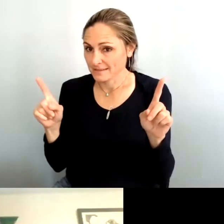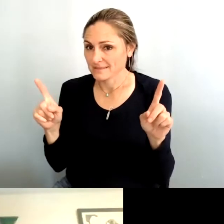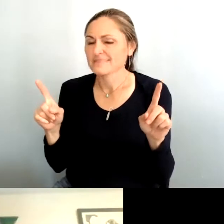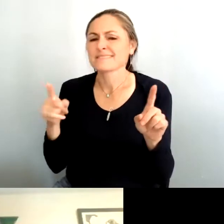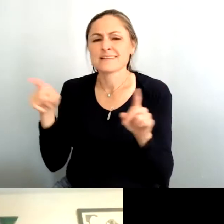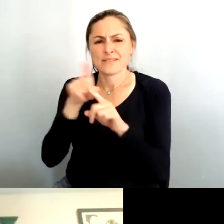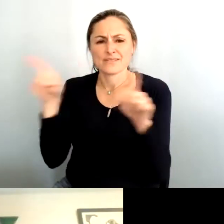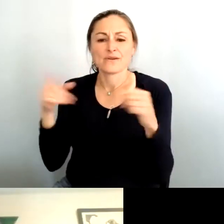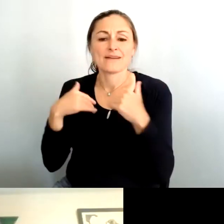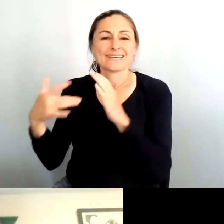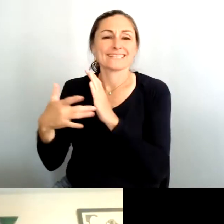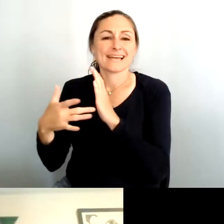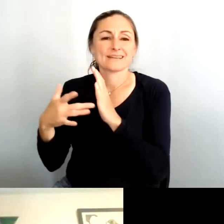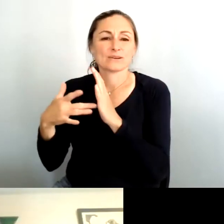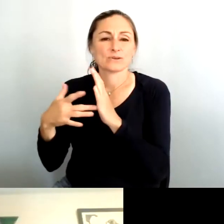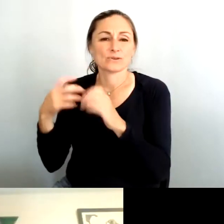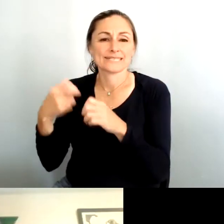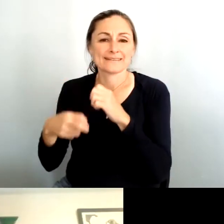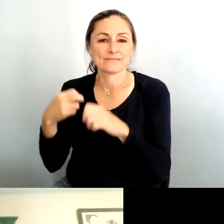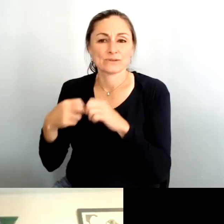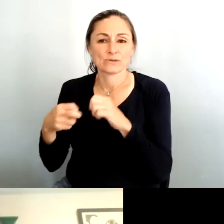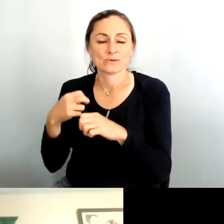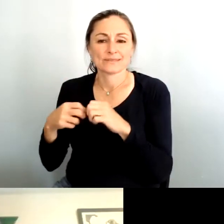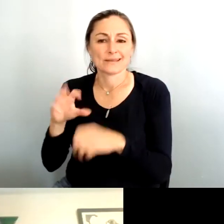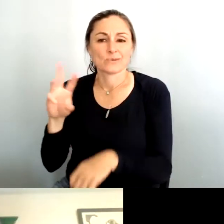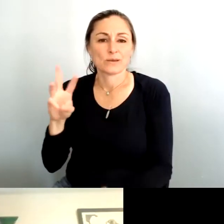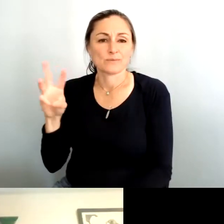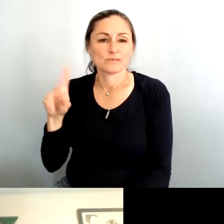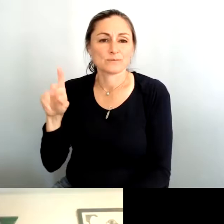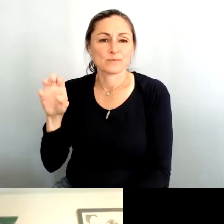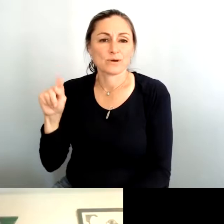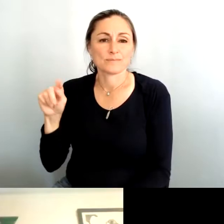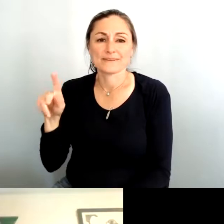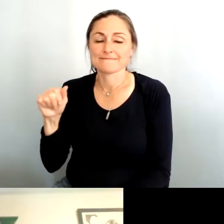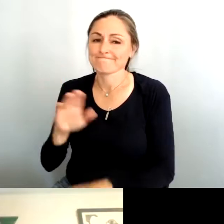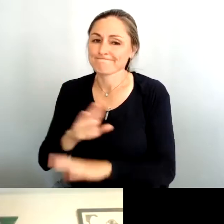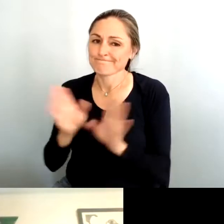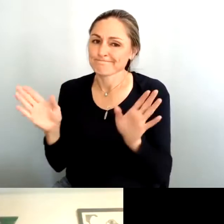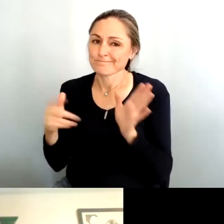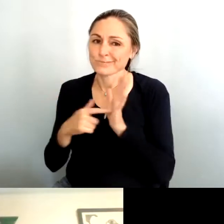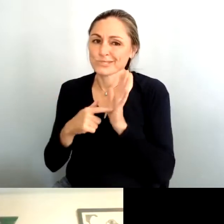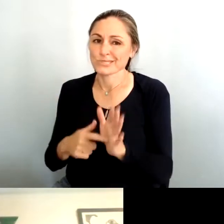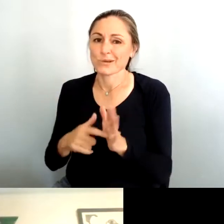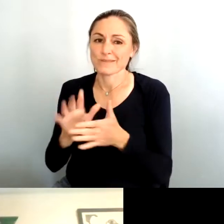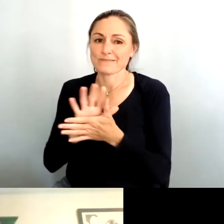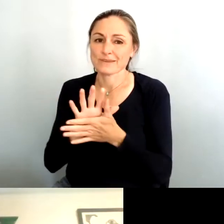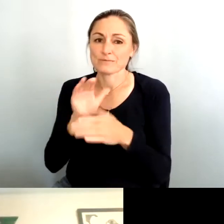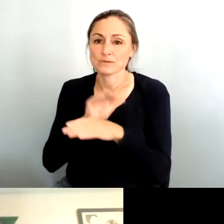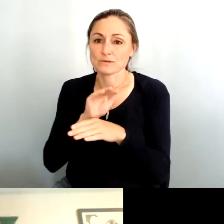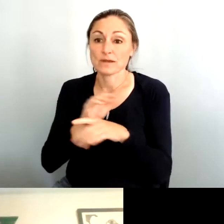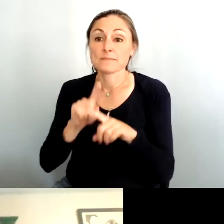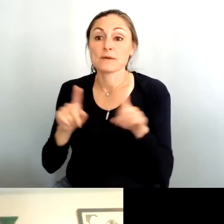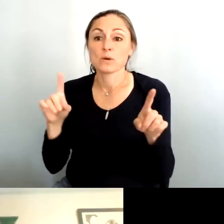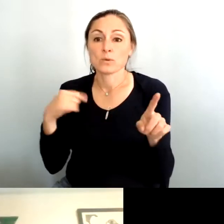technical difficulties. In Williamsport, PA. So they will not be showing the film tonight. But we do